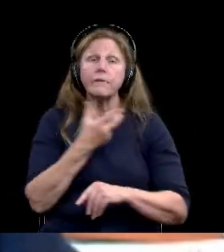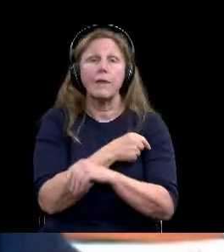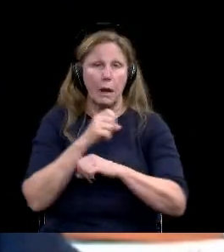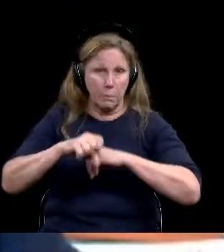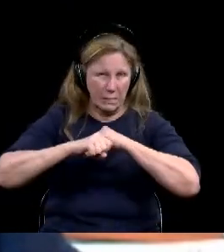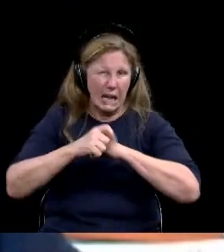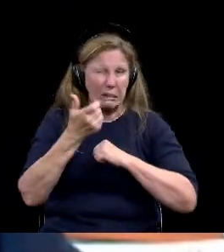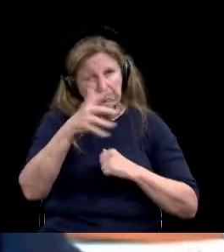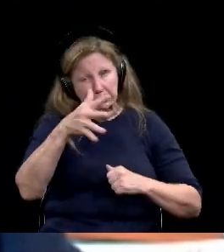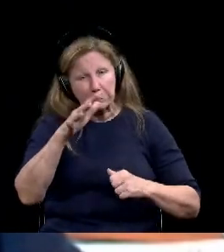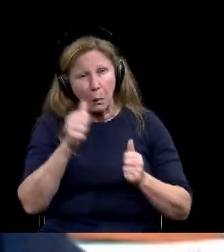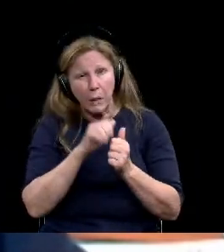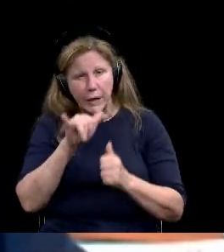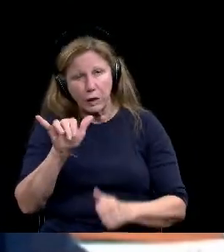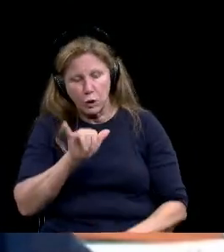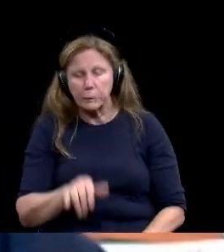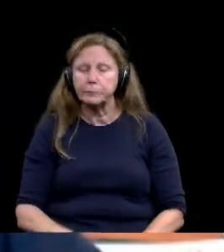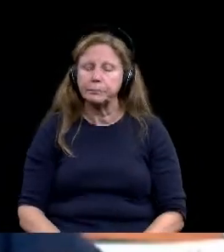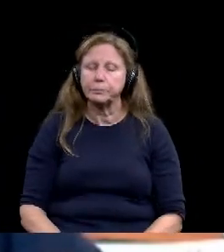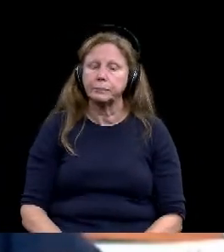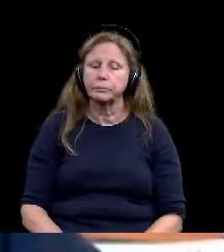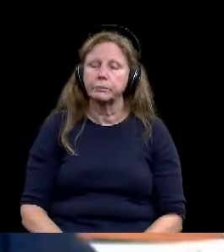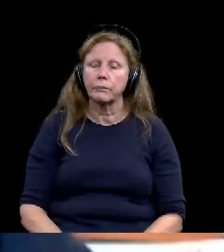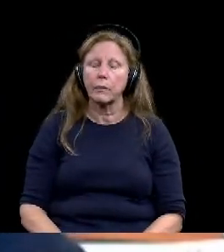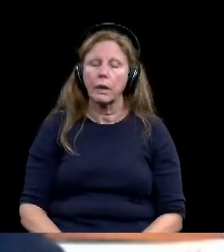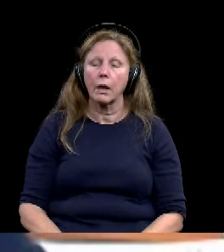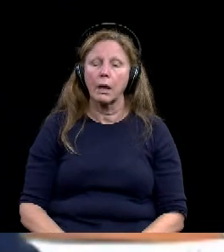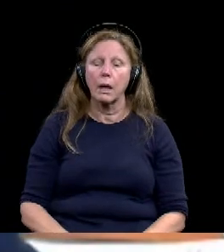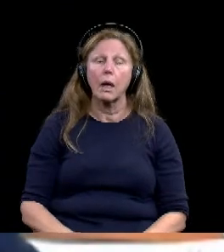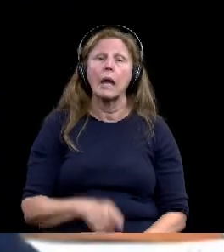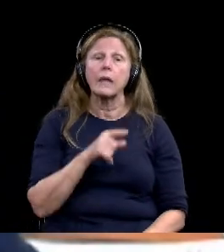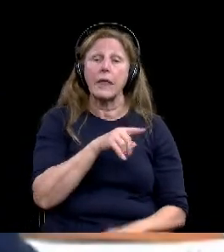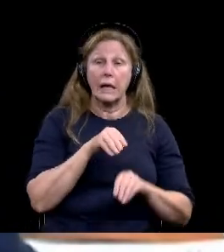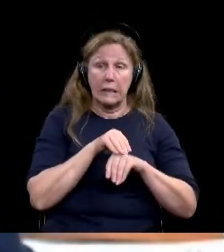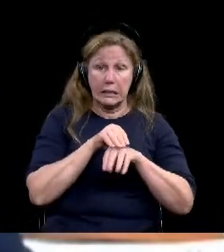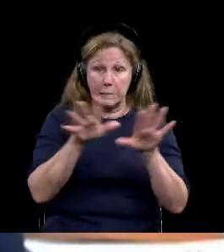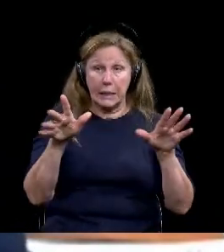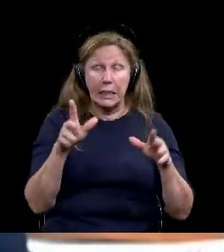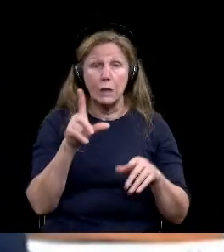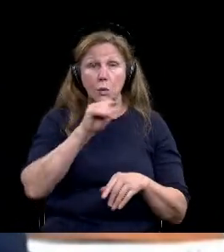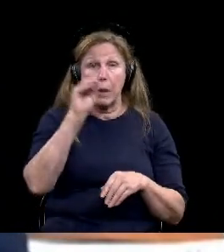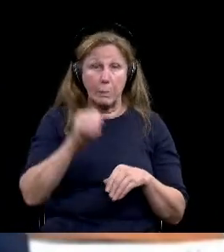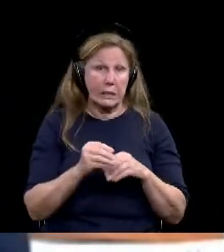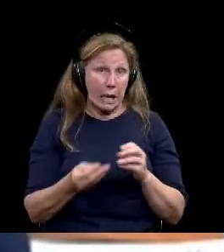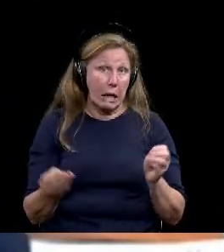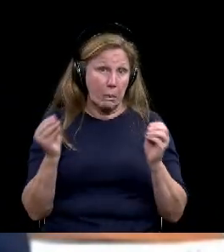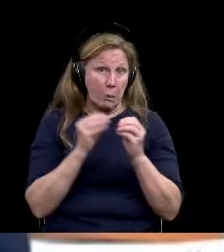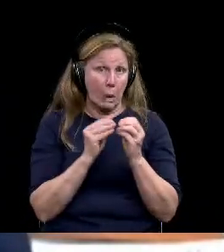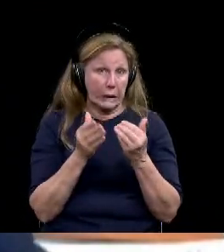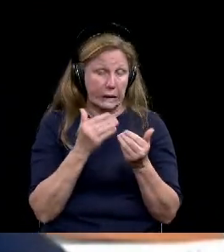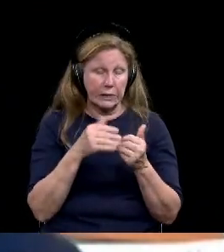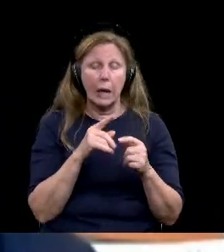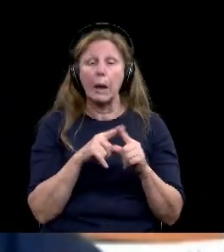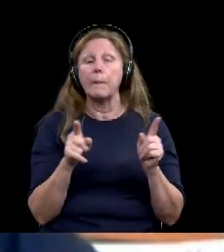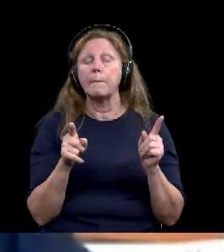somewhat 2 to 3 times less effective with vaccines. And the third variant, which is more prevalent than